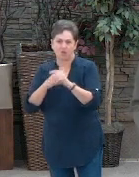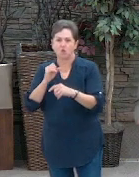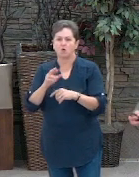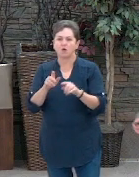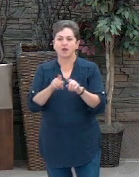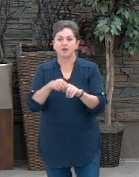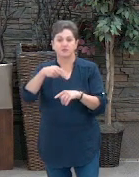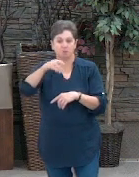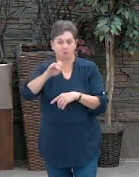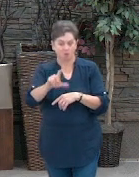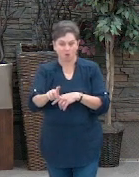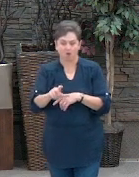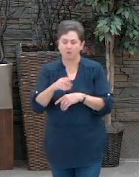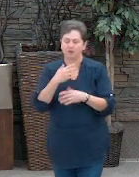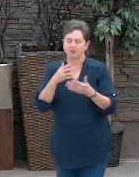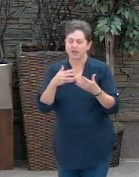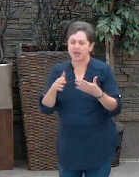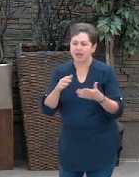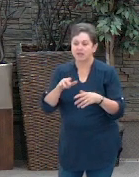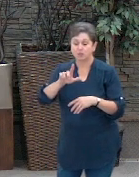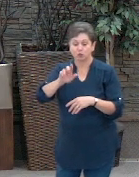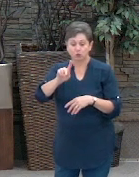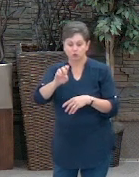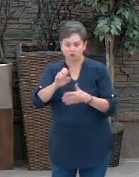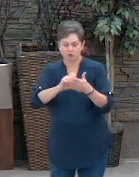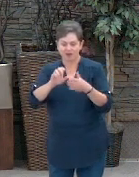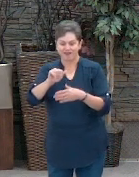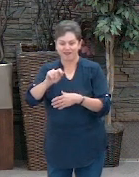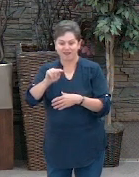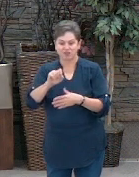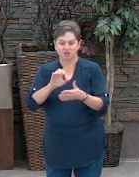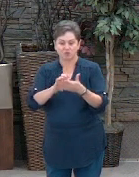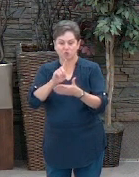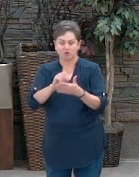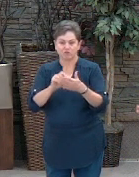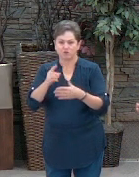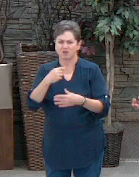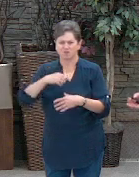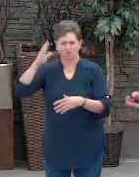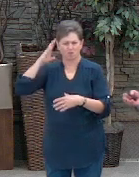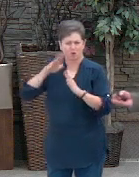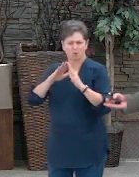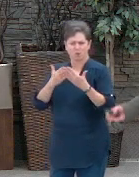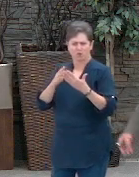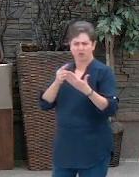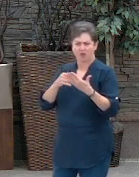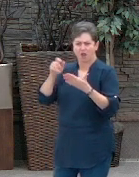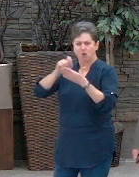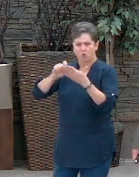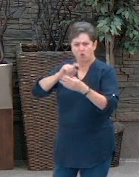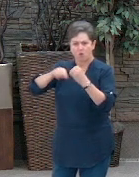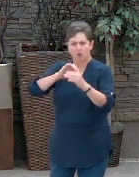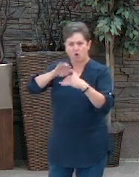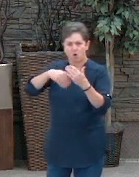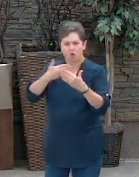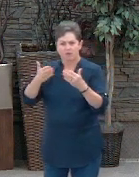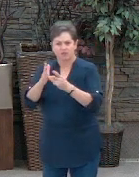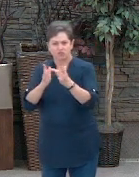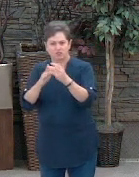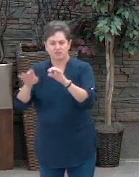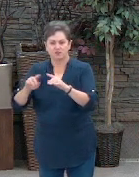as as Luke would write, Acts 1:1, in my former book, Theophilus, I wrote all about that Jesus began